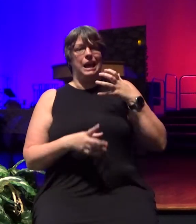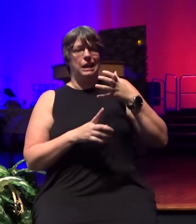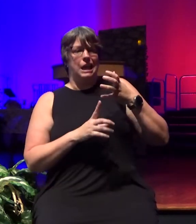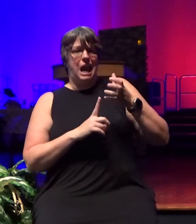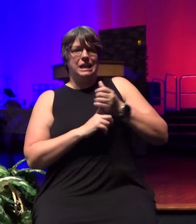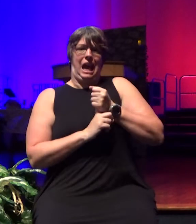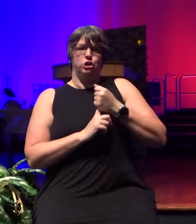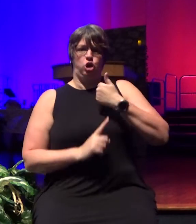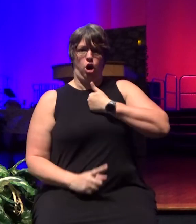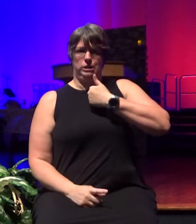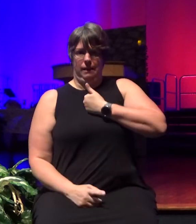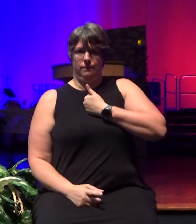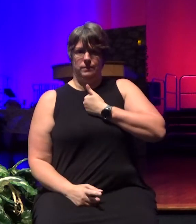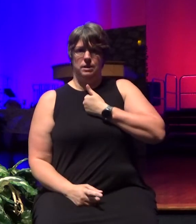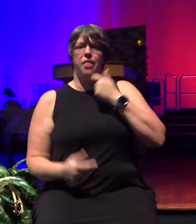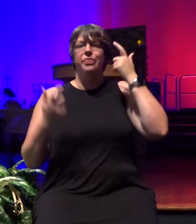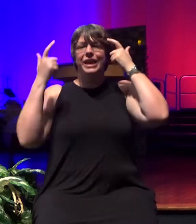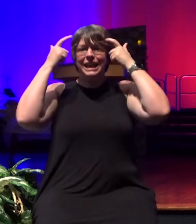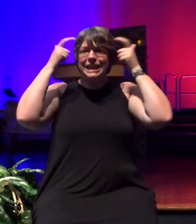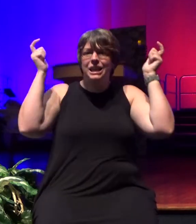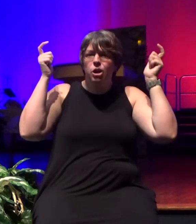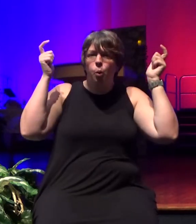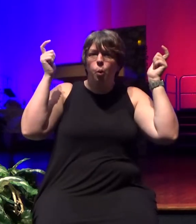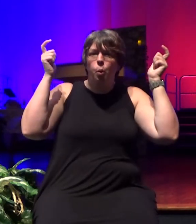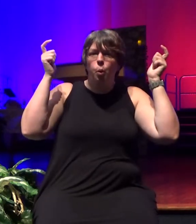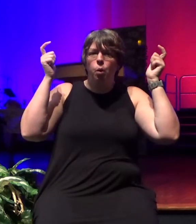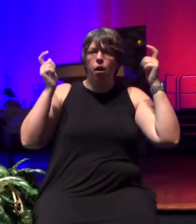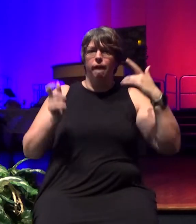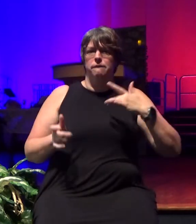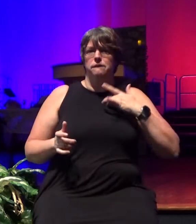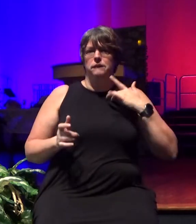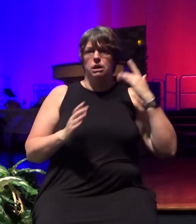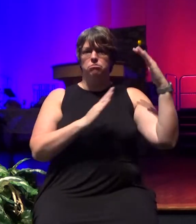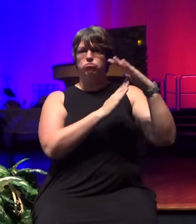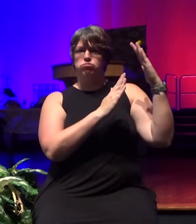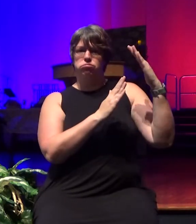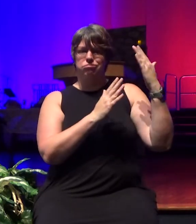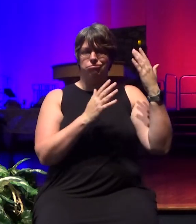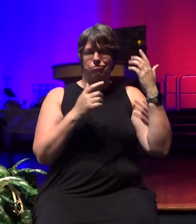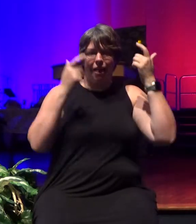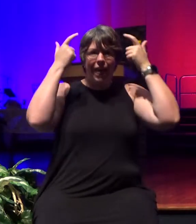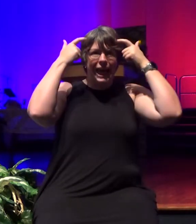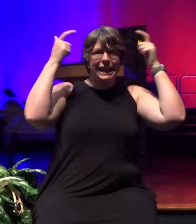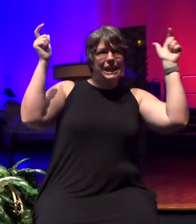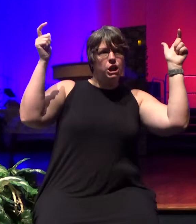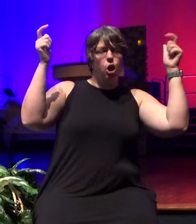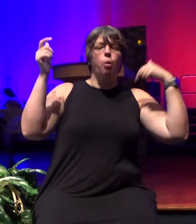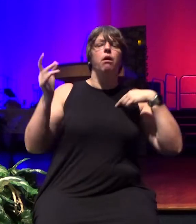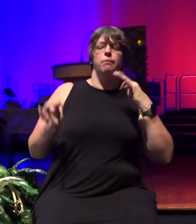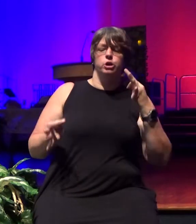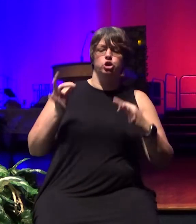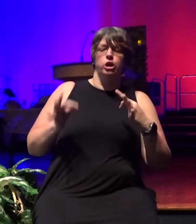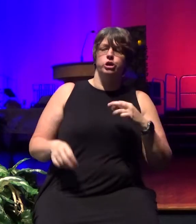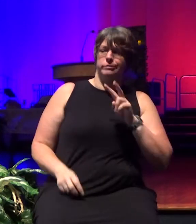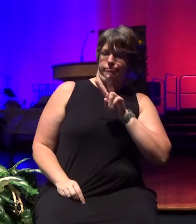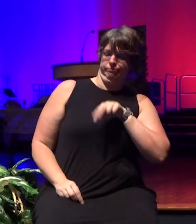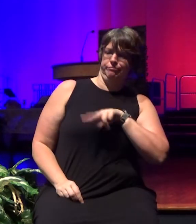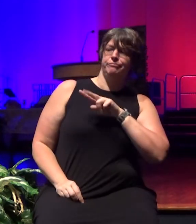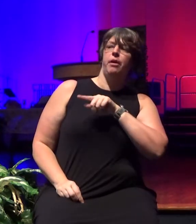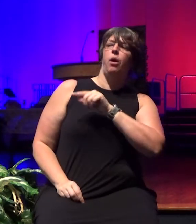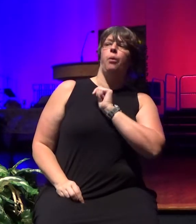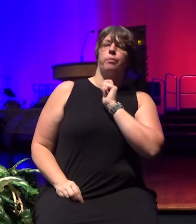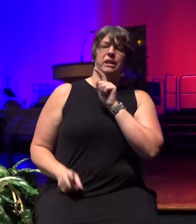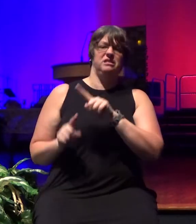superior. And so we start judging anything and anyone who's different, forgetting that the universe